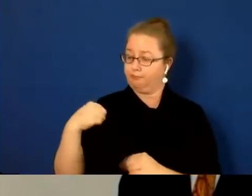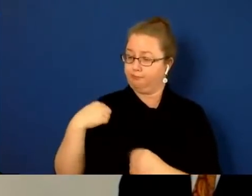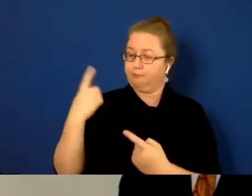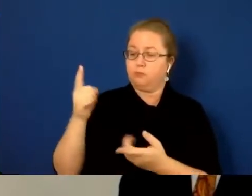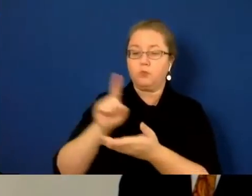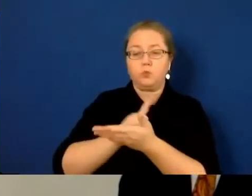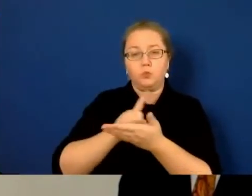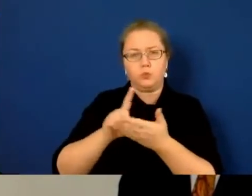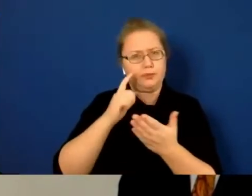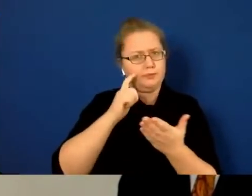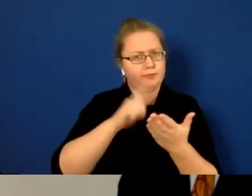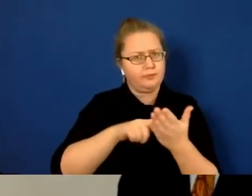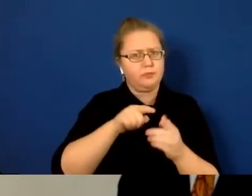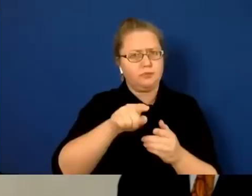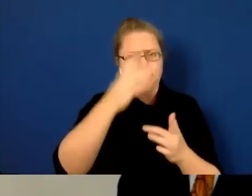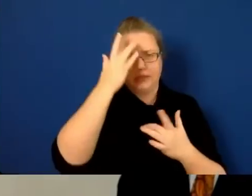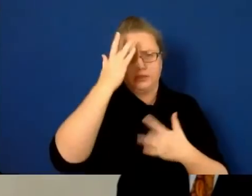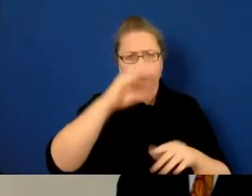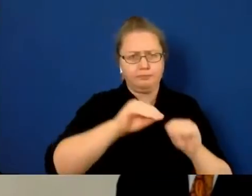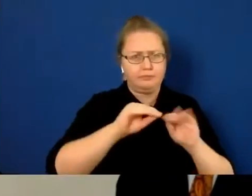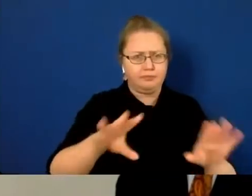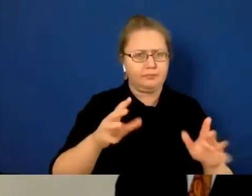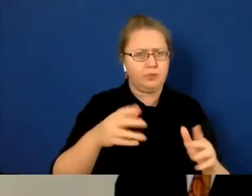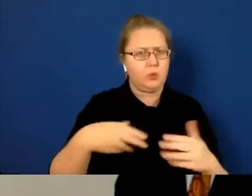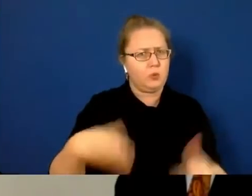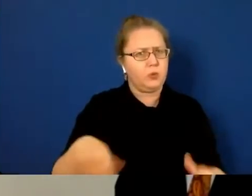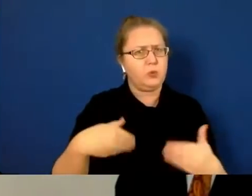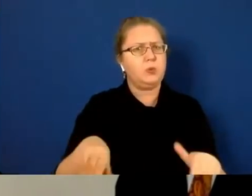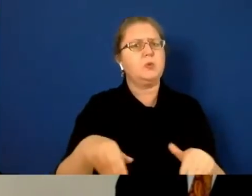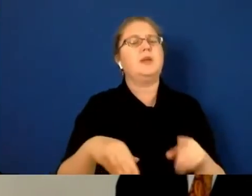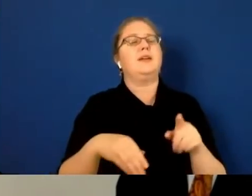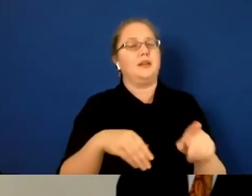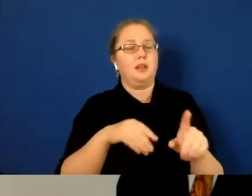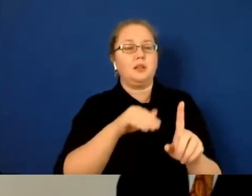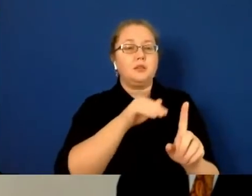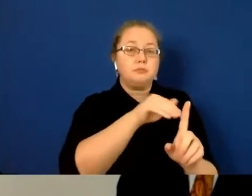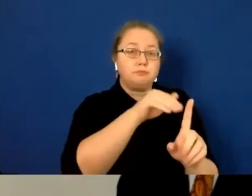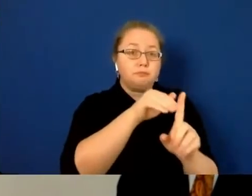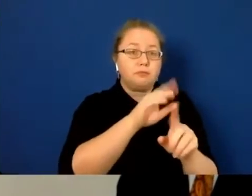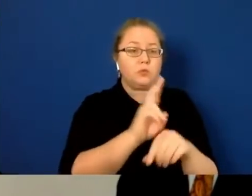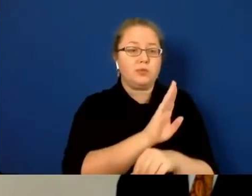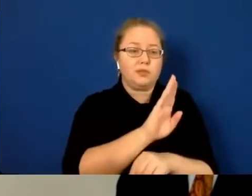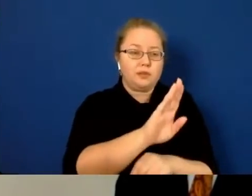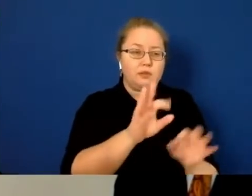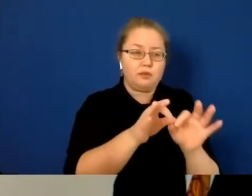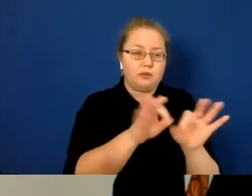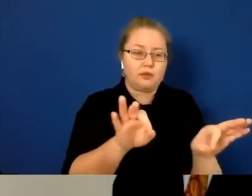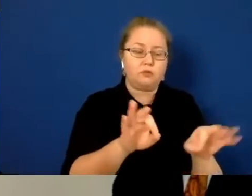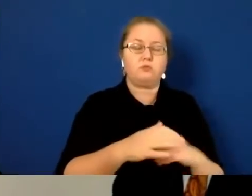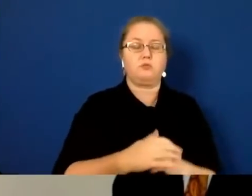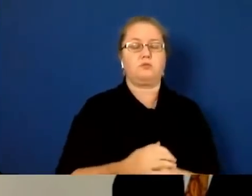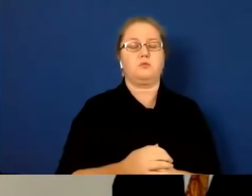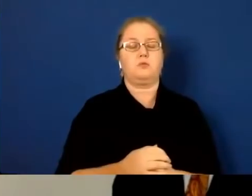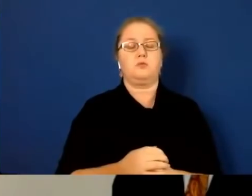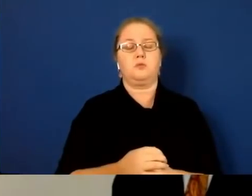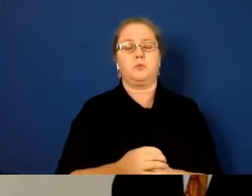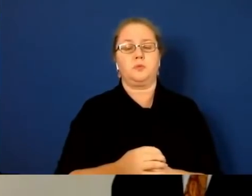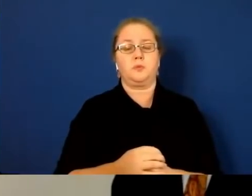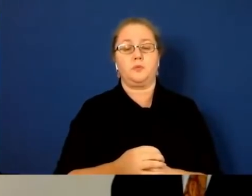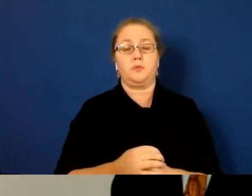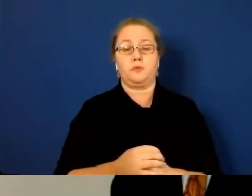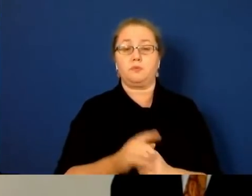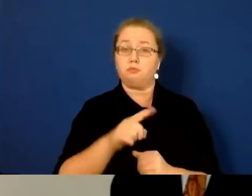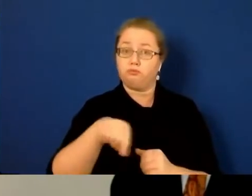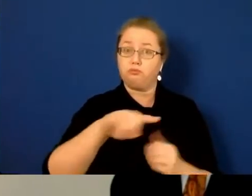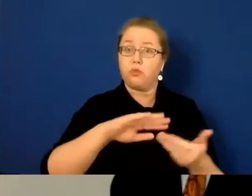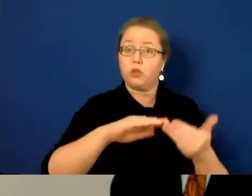also know that we have not had to resort to enforcement for people to understand and follow the advice